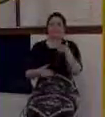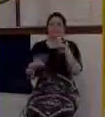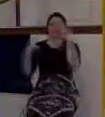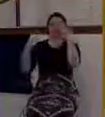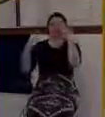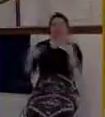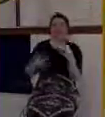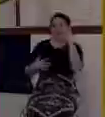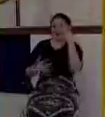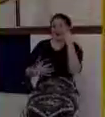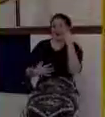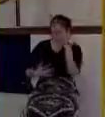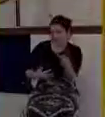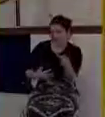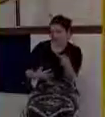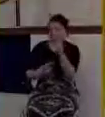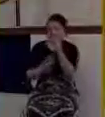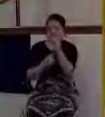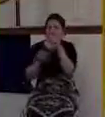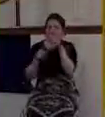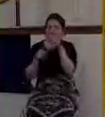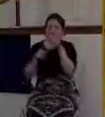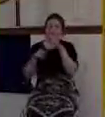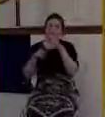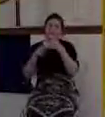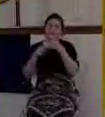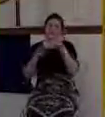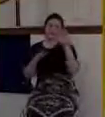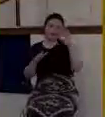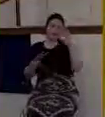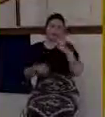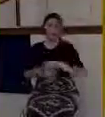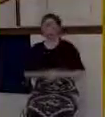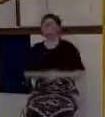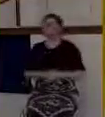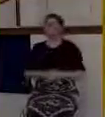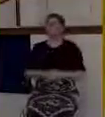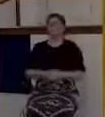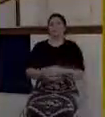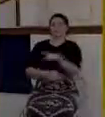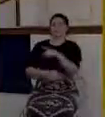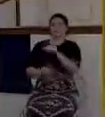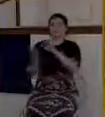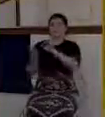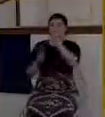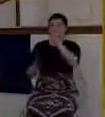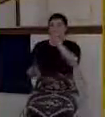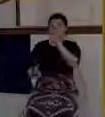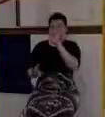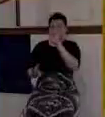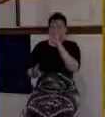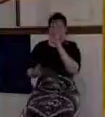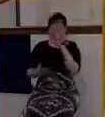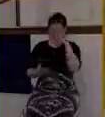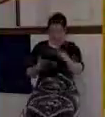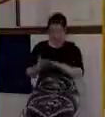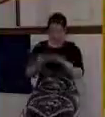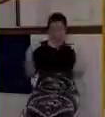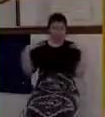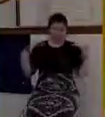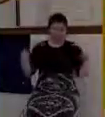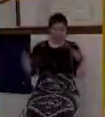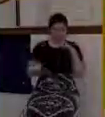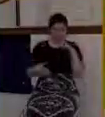because they did not believe in life after death. They also didn't believe in the spirit world. They didn't believe in angels.